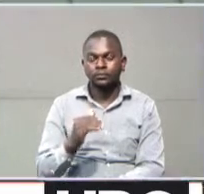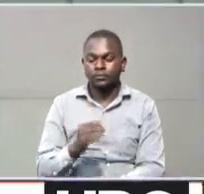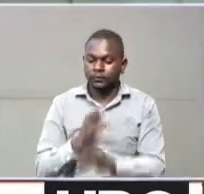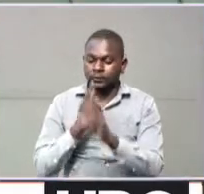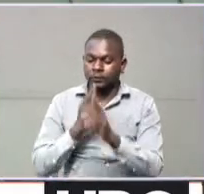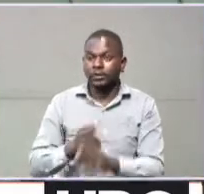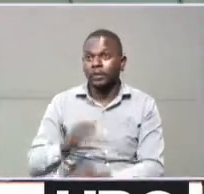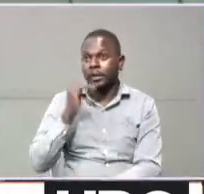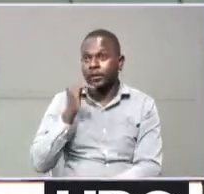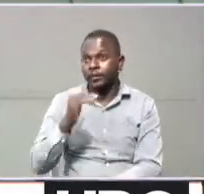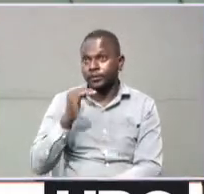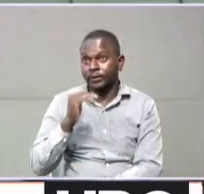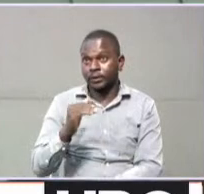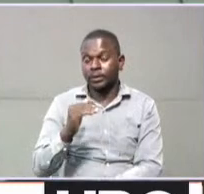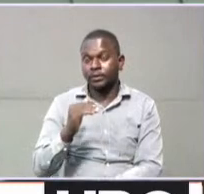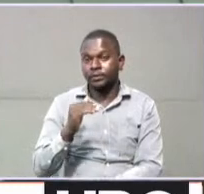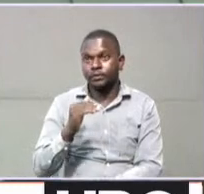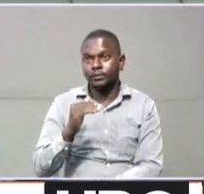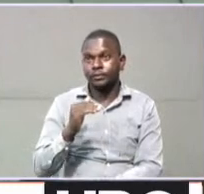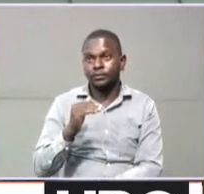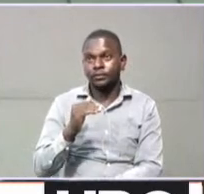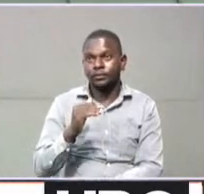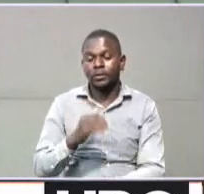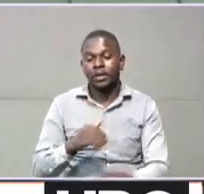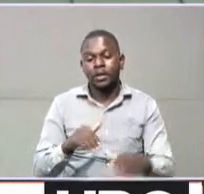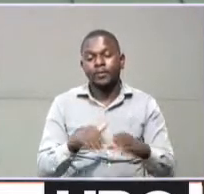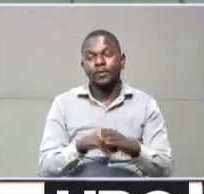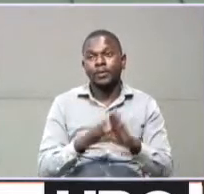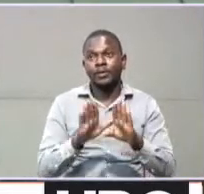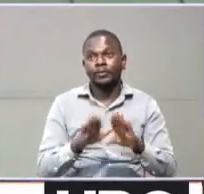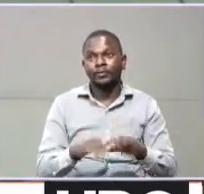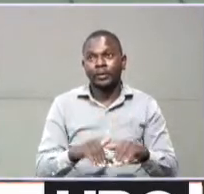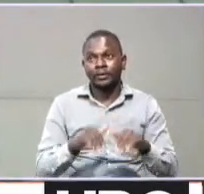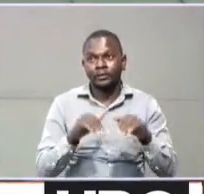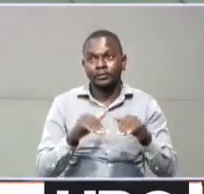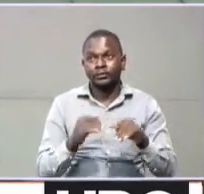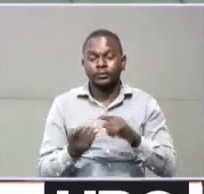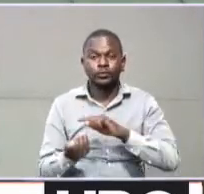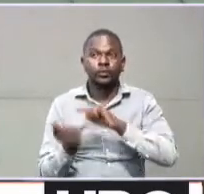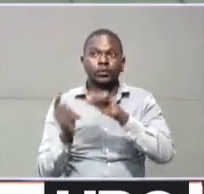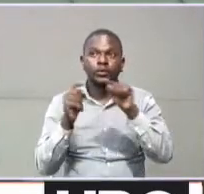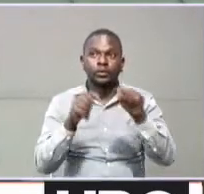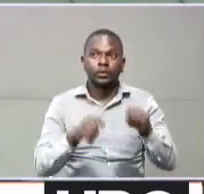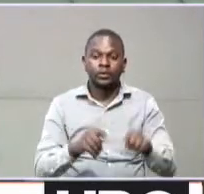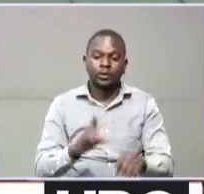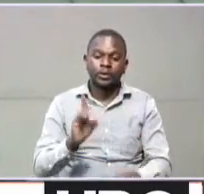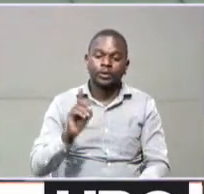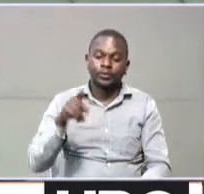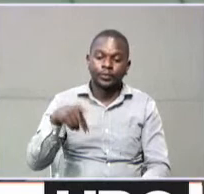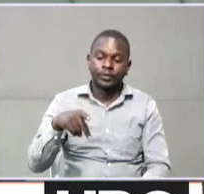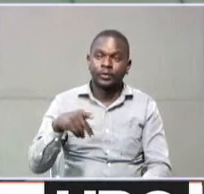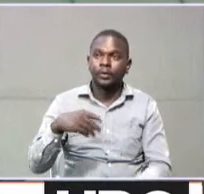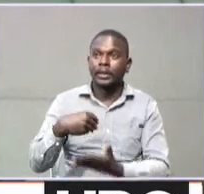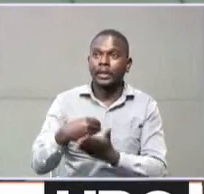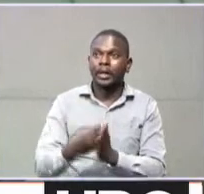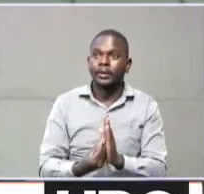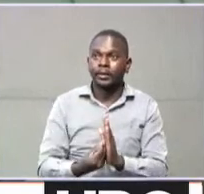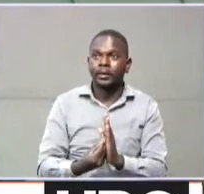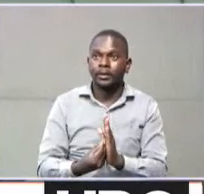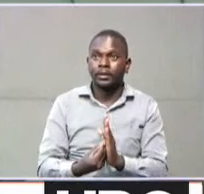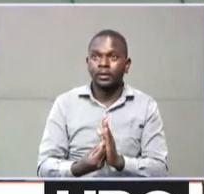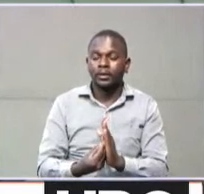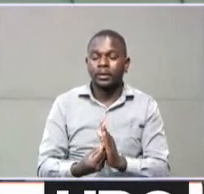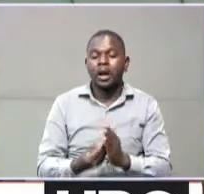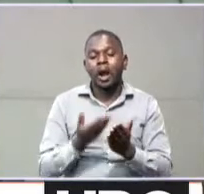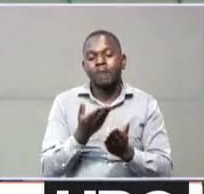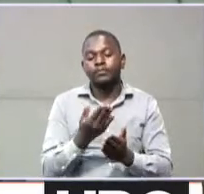write honorable speaker members of parliament who came here on a dpt kit are in